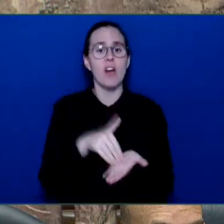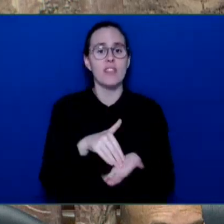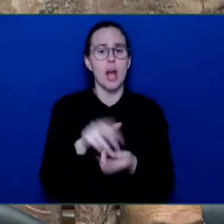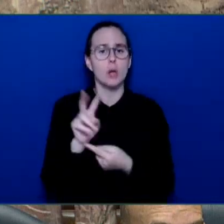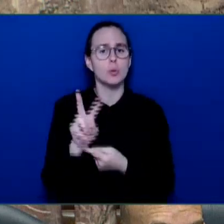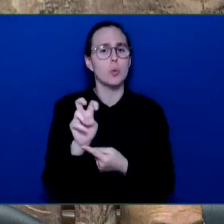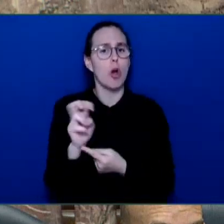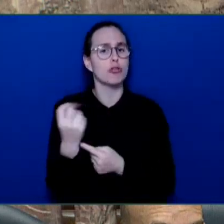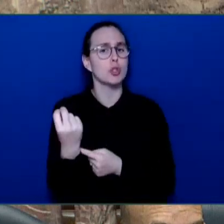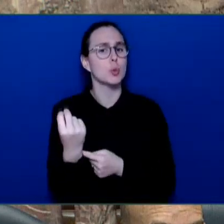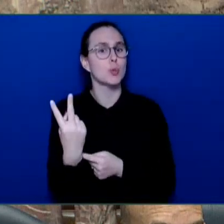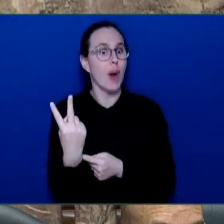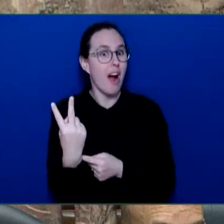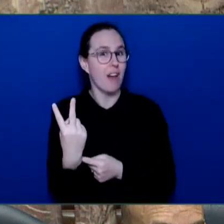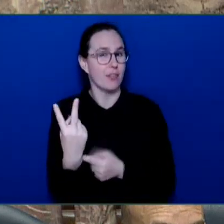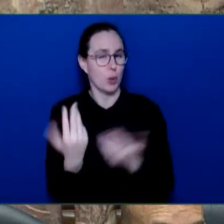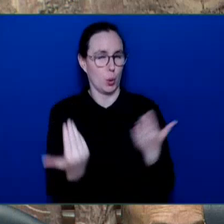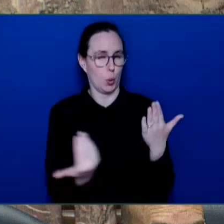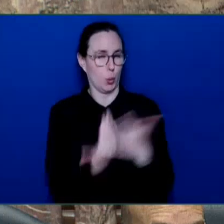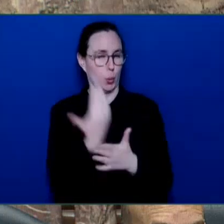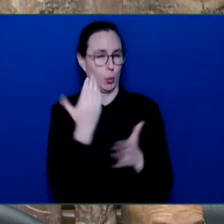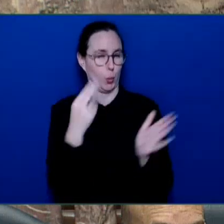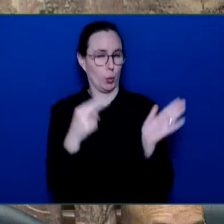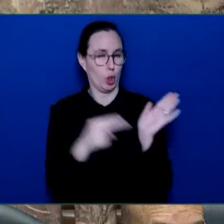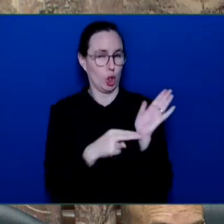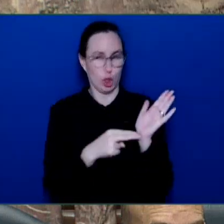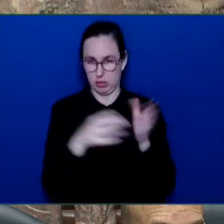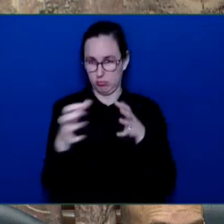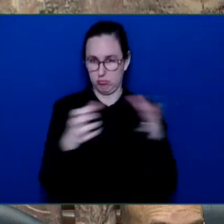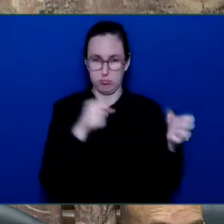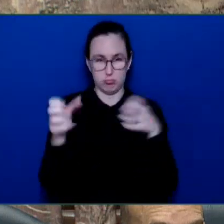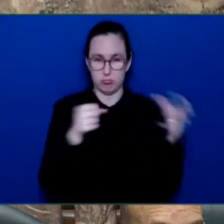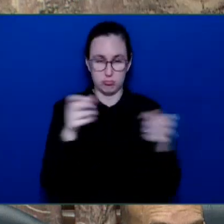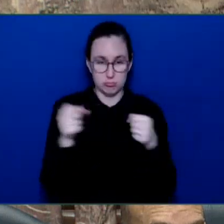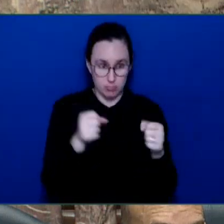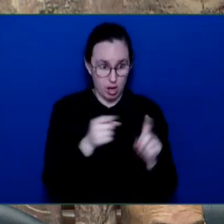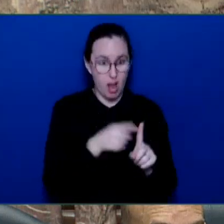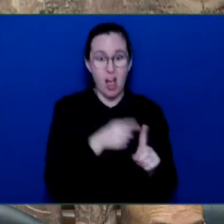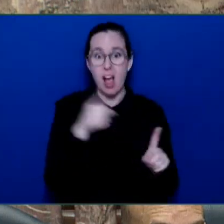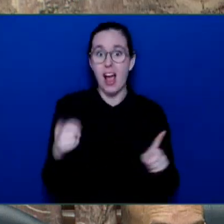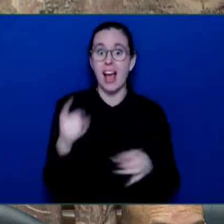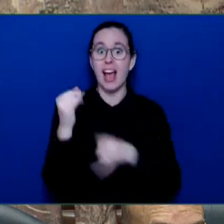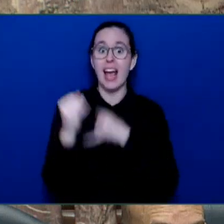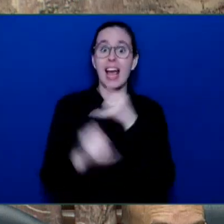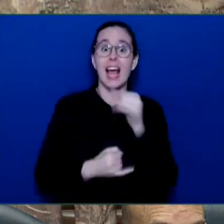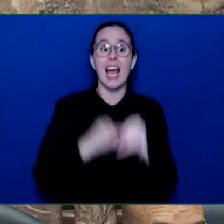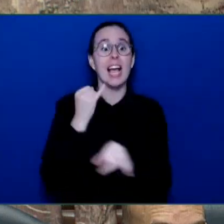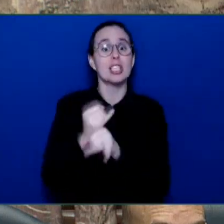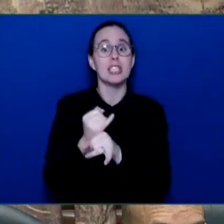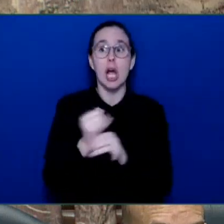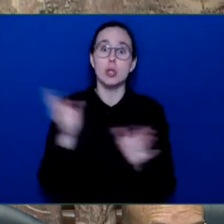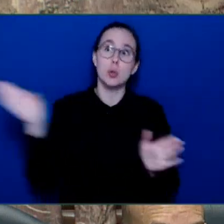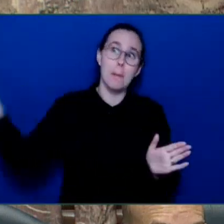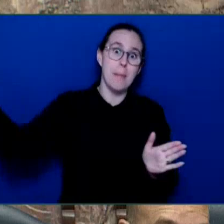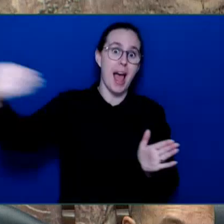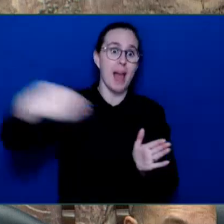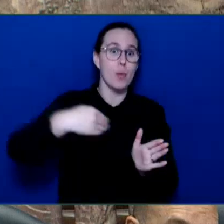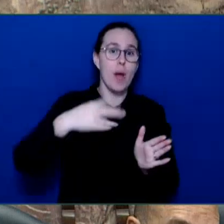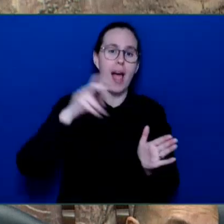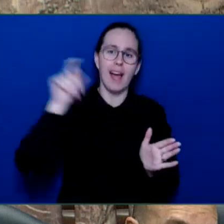nurses, by training more nurses, and by supporting nurses who are working in the community. One example of that, for example, is